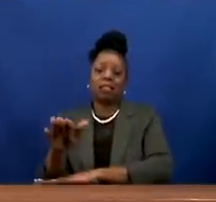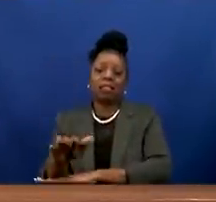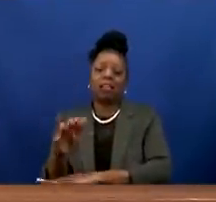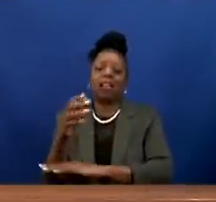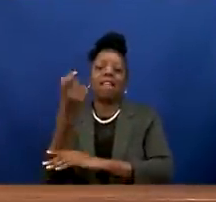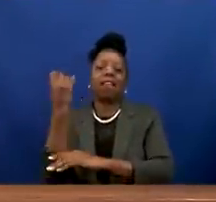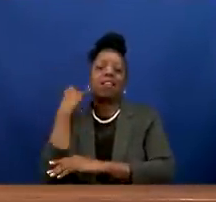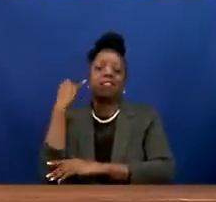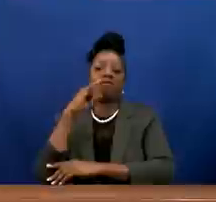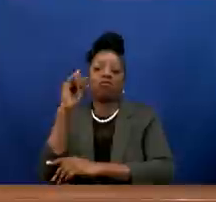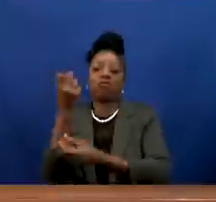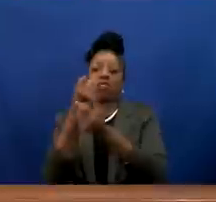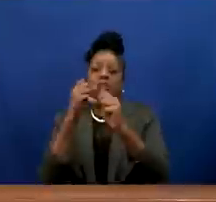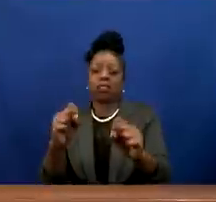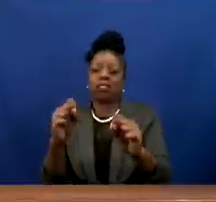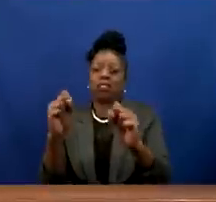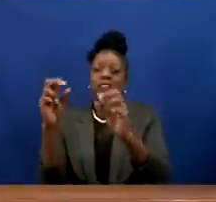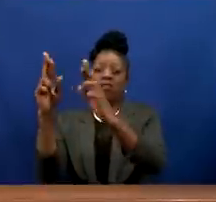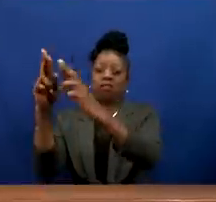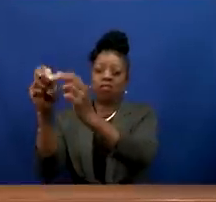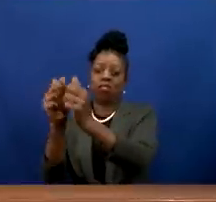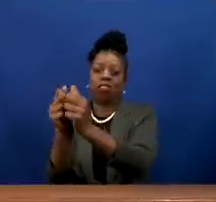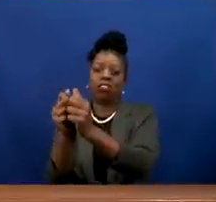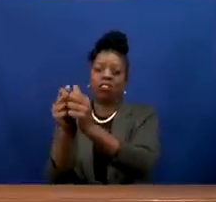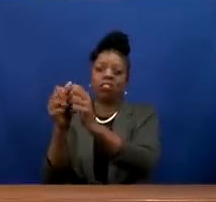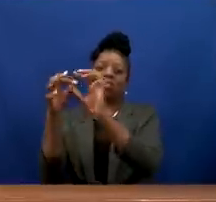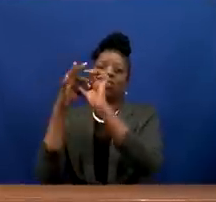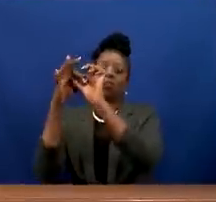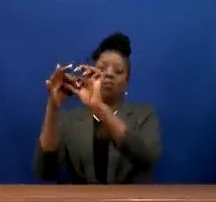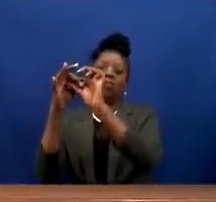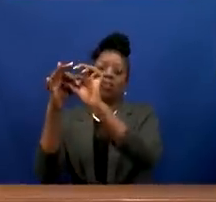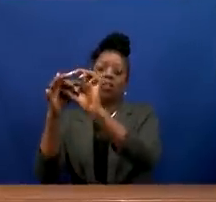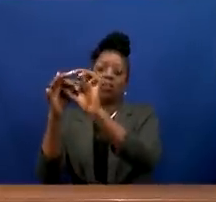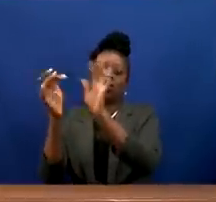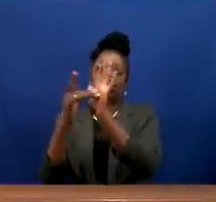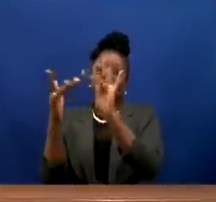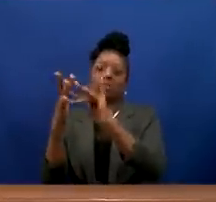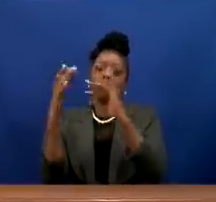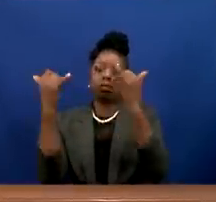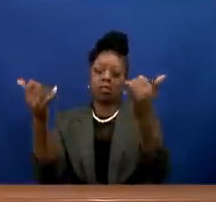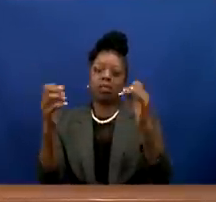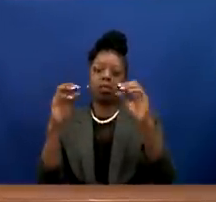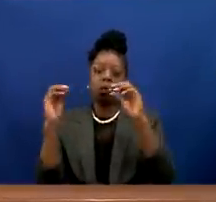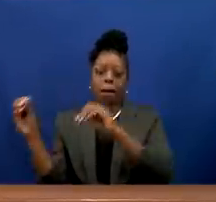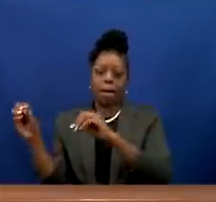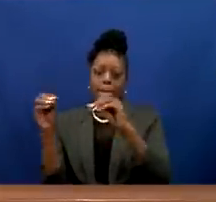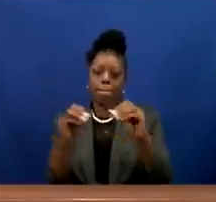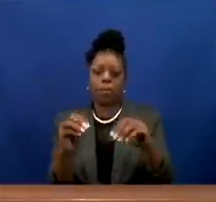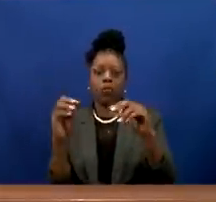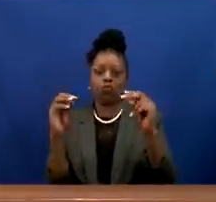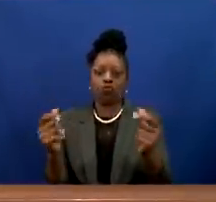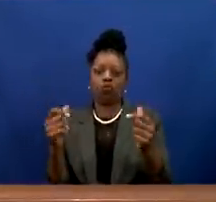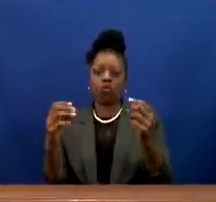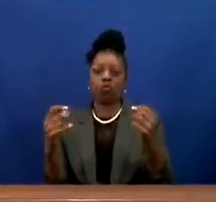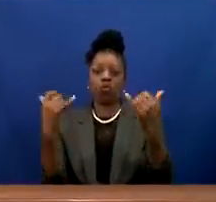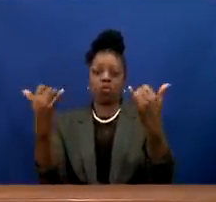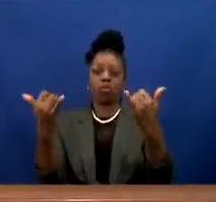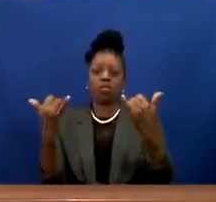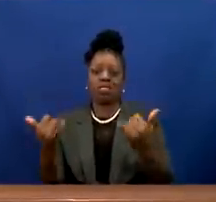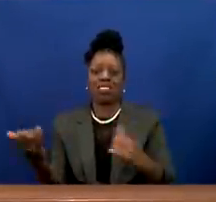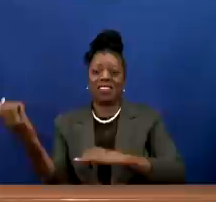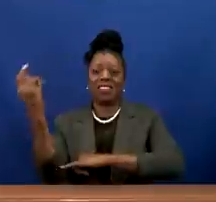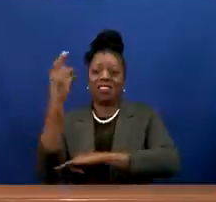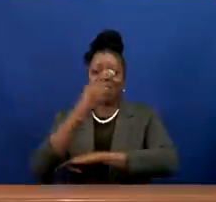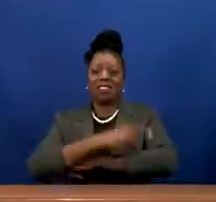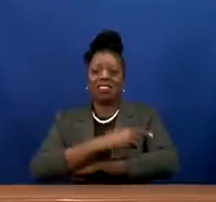I want you to come toward me right now. Move immediately, move swiftly. Today is the day of salvation. Today is the day for you to get your life